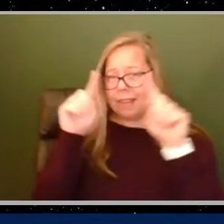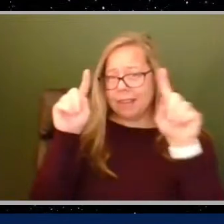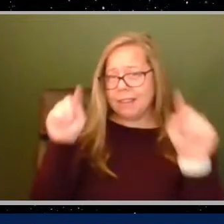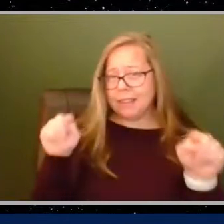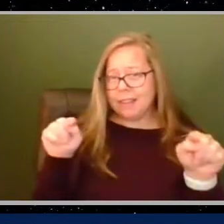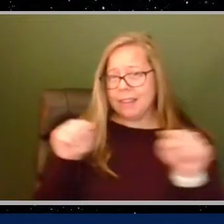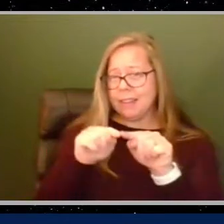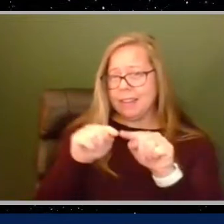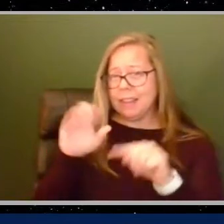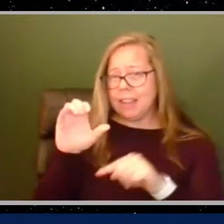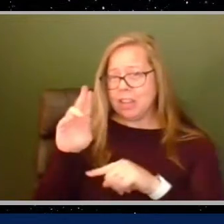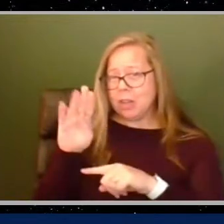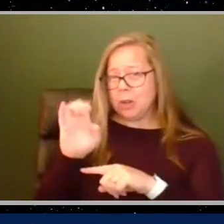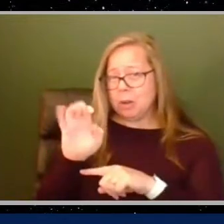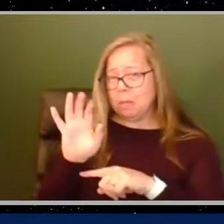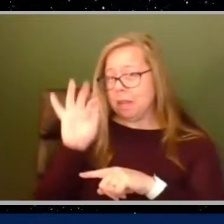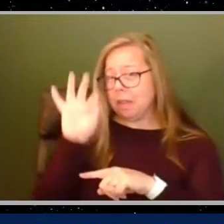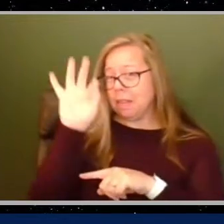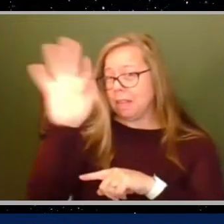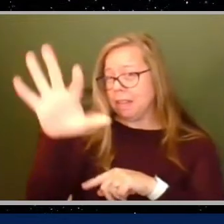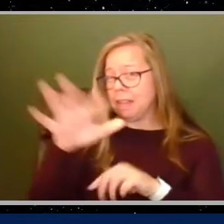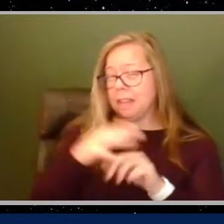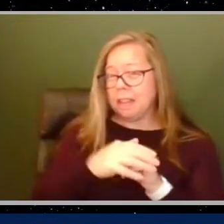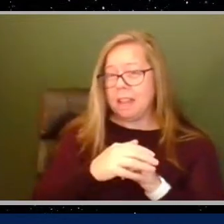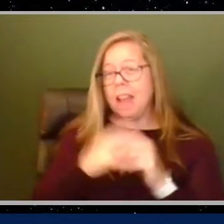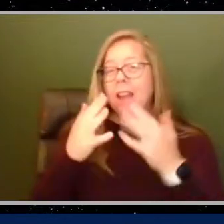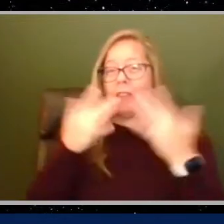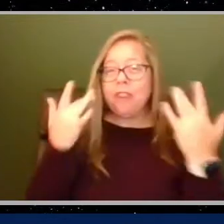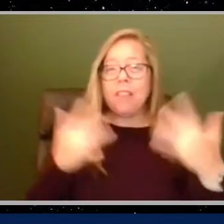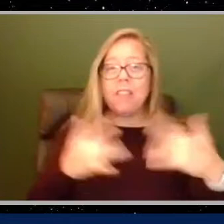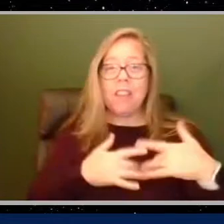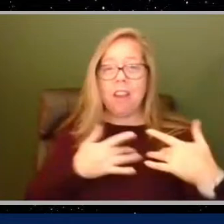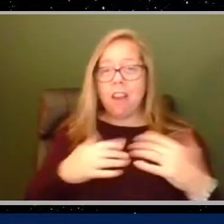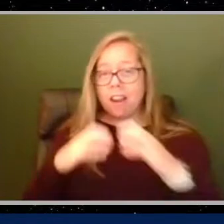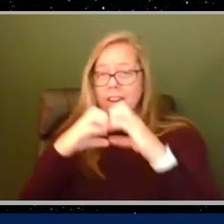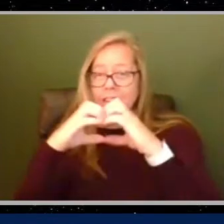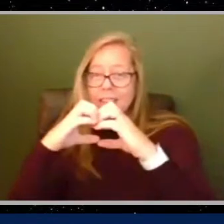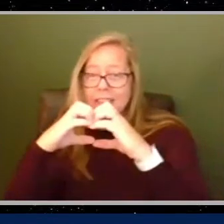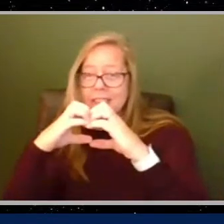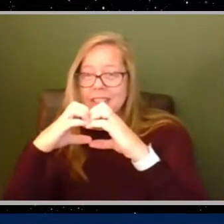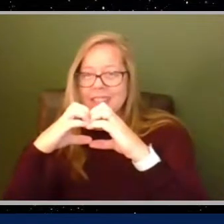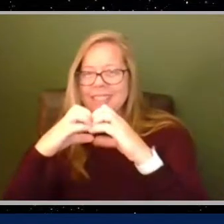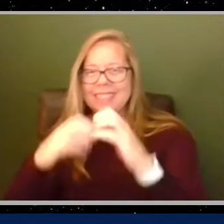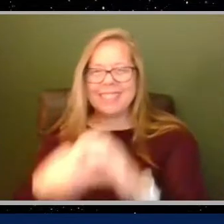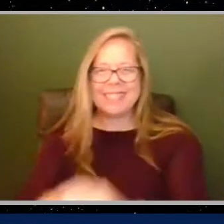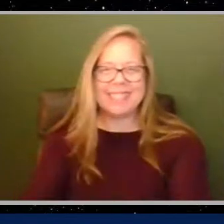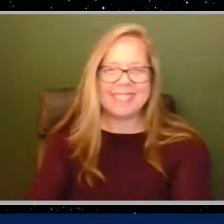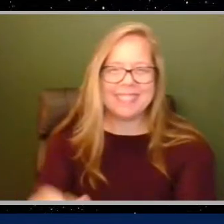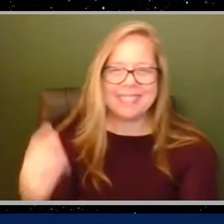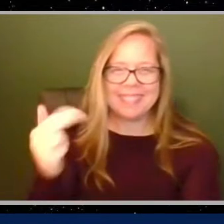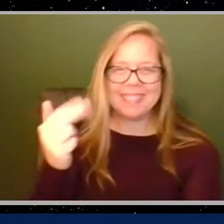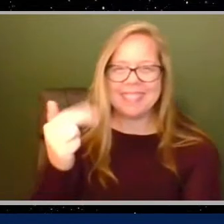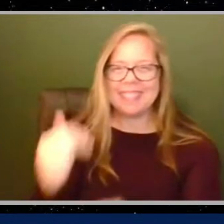idea. Put maybe a friendly heart on the side of it. Thanks, Portal. I'm